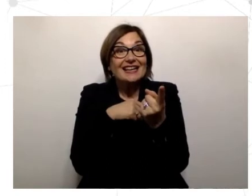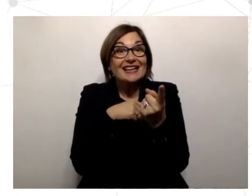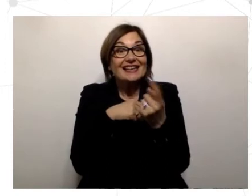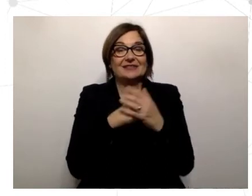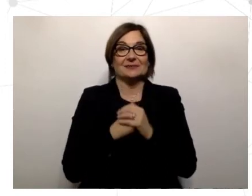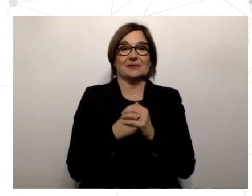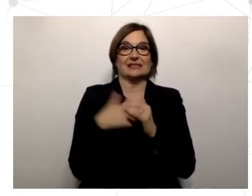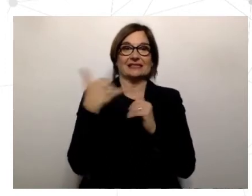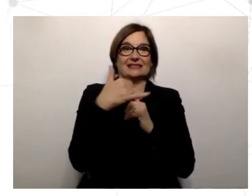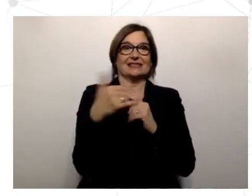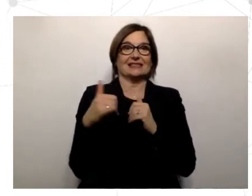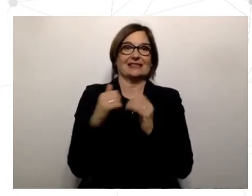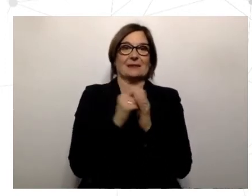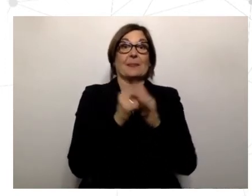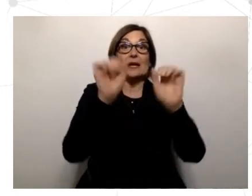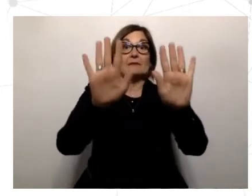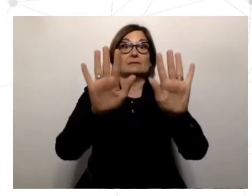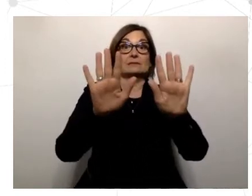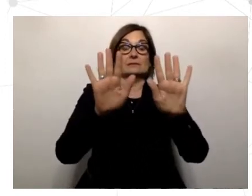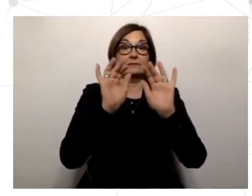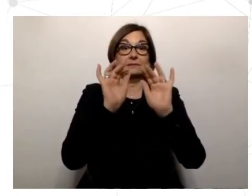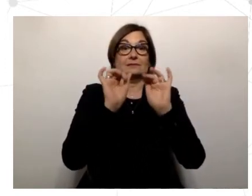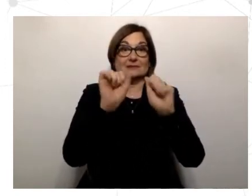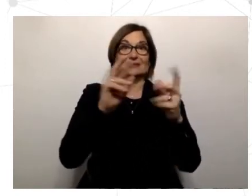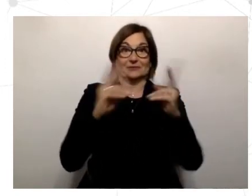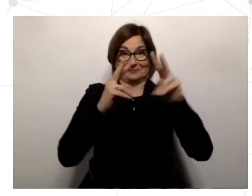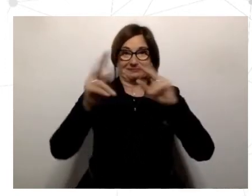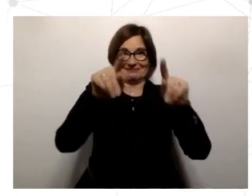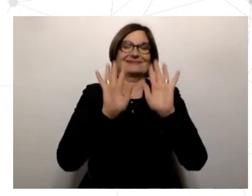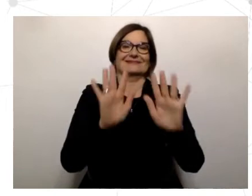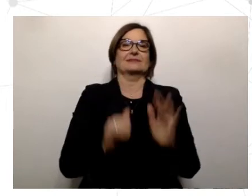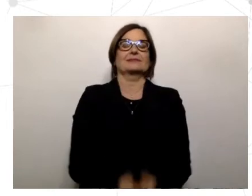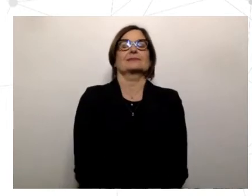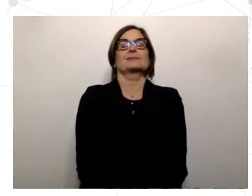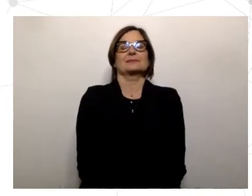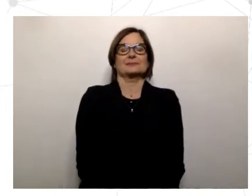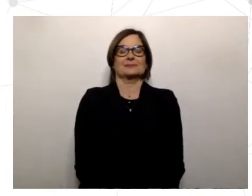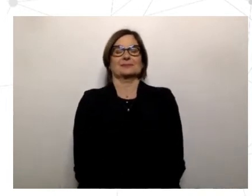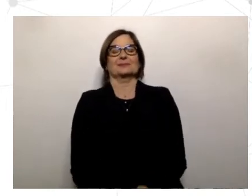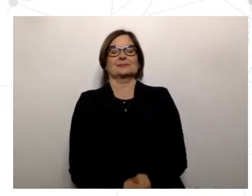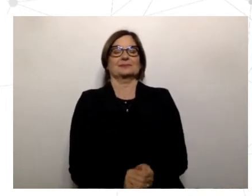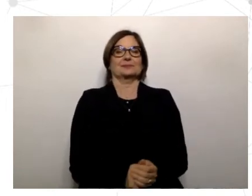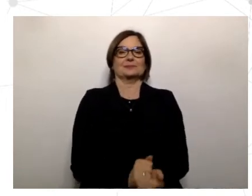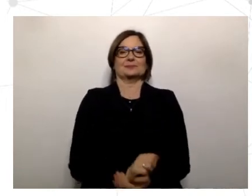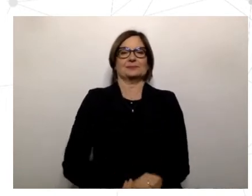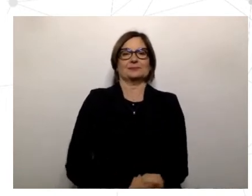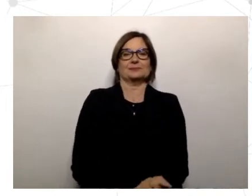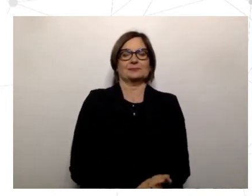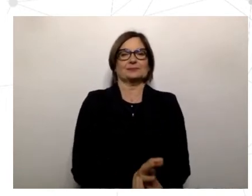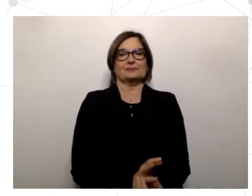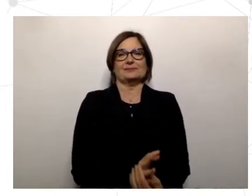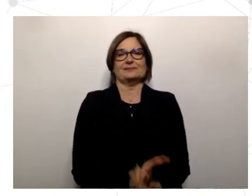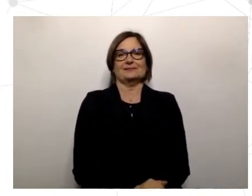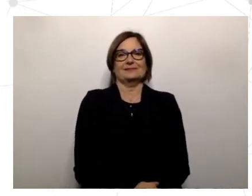Sì. Okay. So, first of all, Okay. First, okay, so Sarah is so